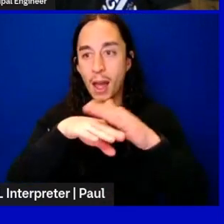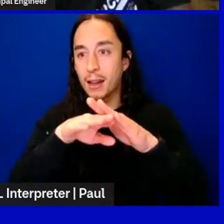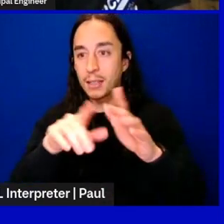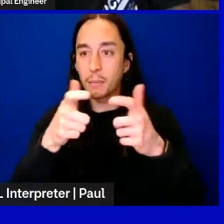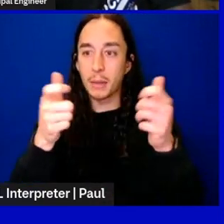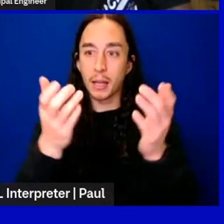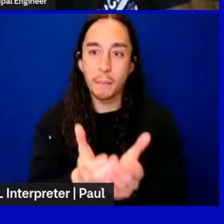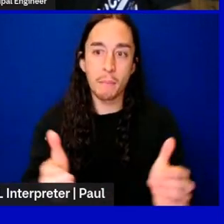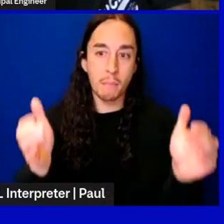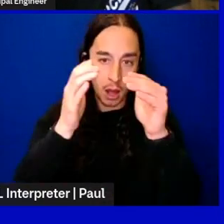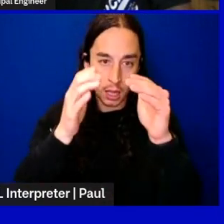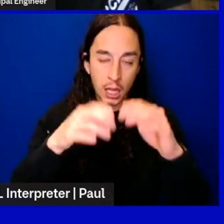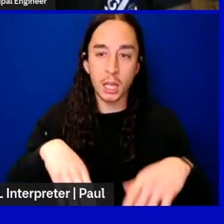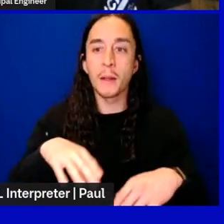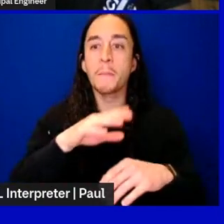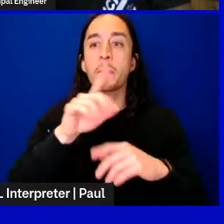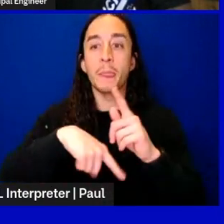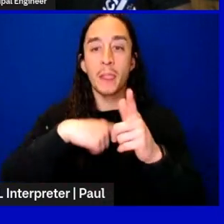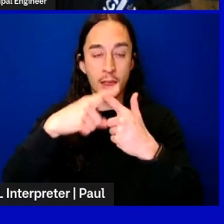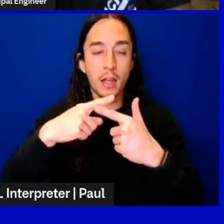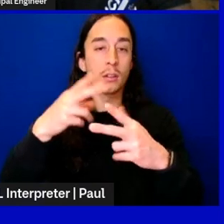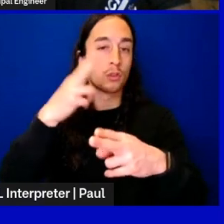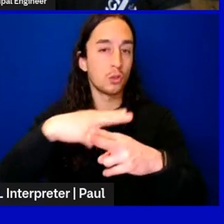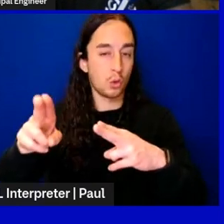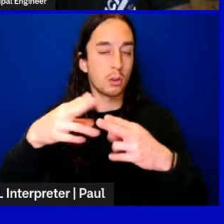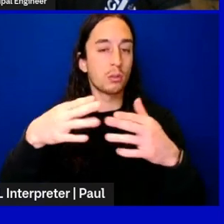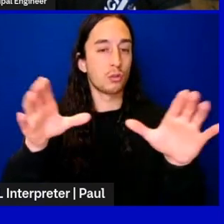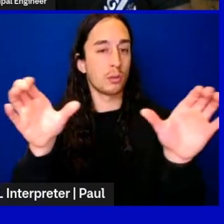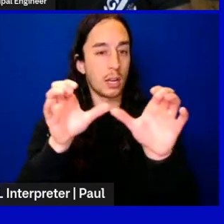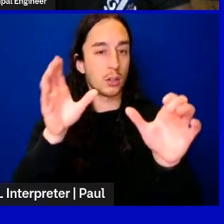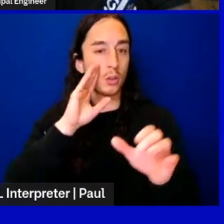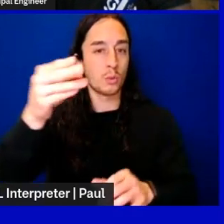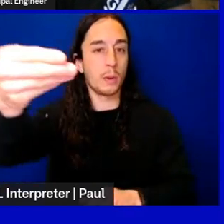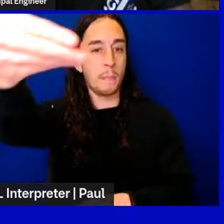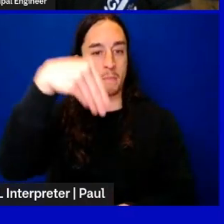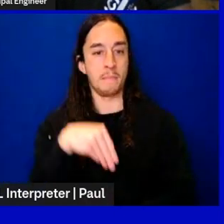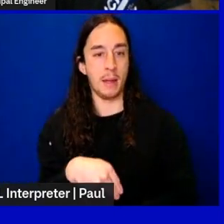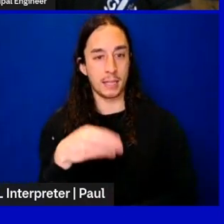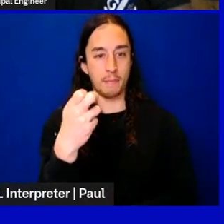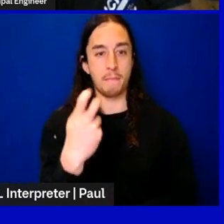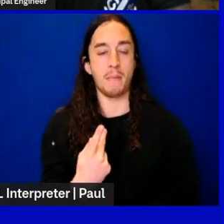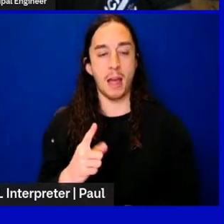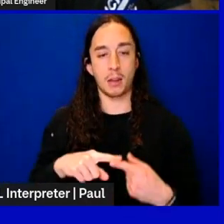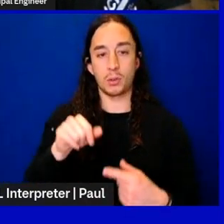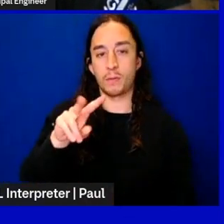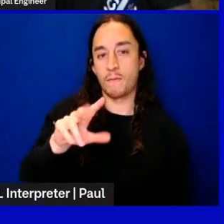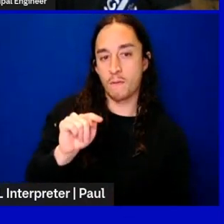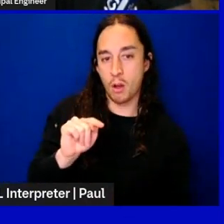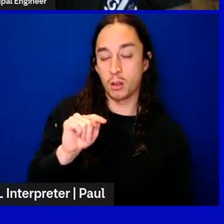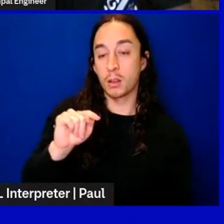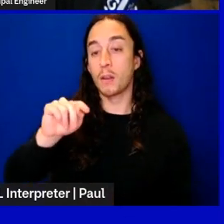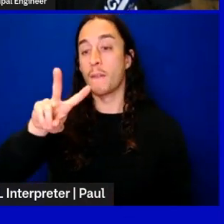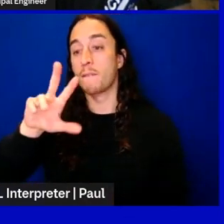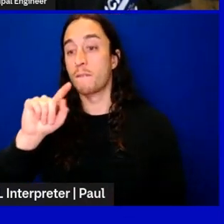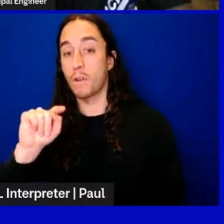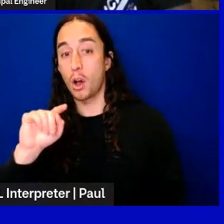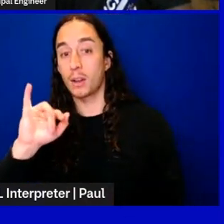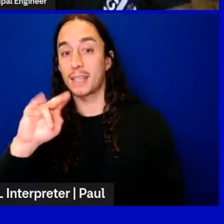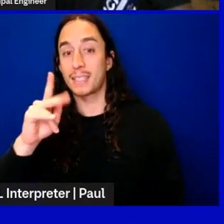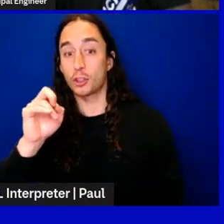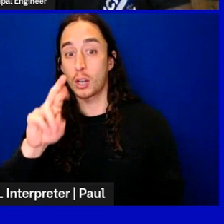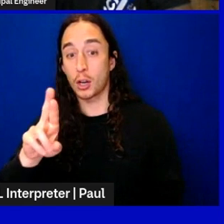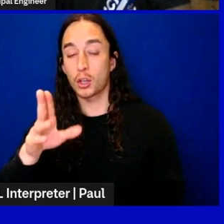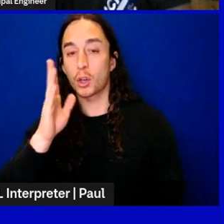generate the temporary credentials, short-lived credentials, and will pass it back to the Vault. What the Vault injector will do, Vault injector will